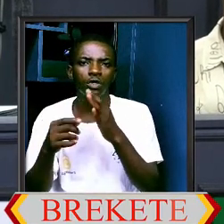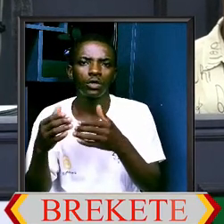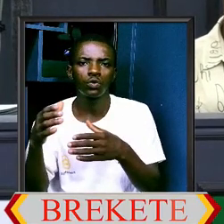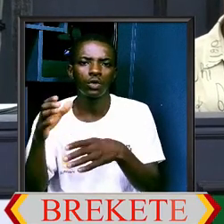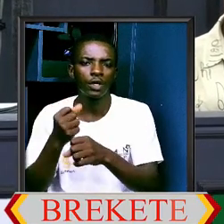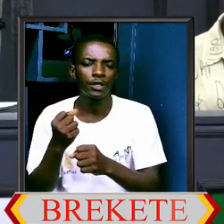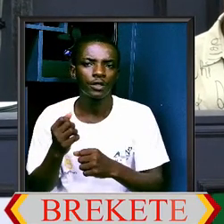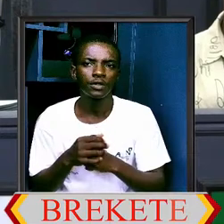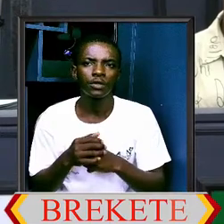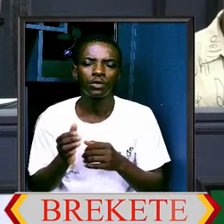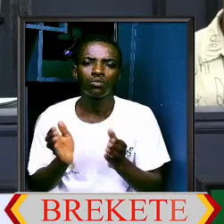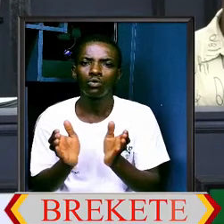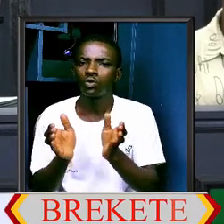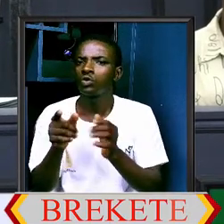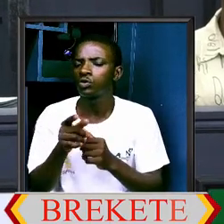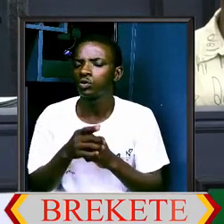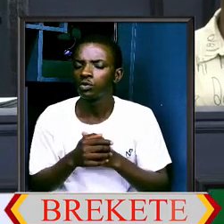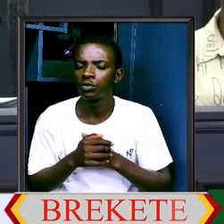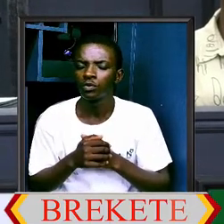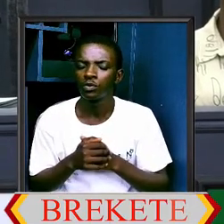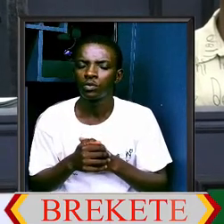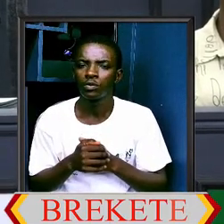collect. They push you.